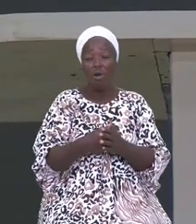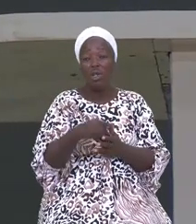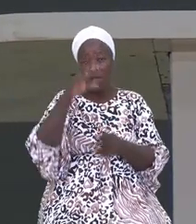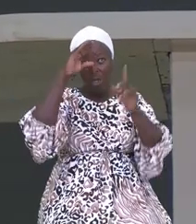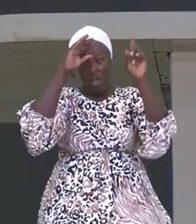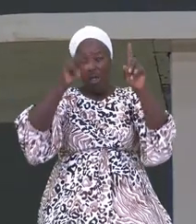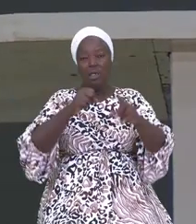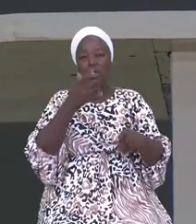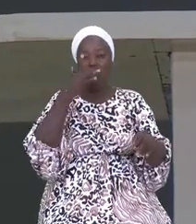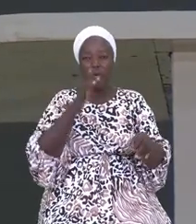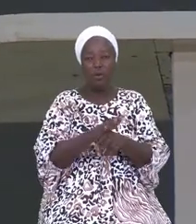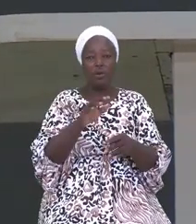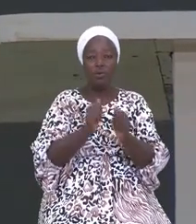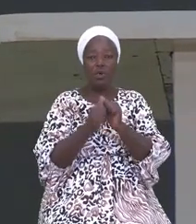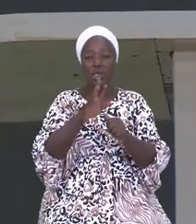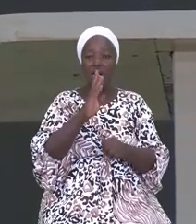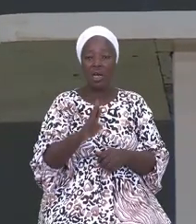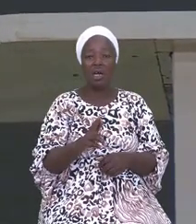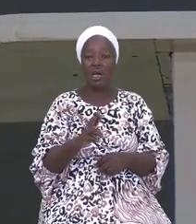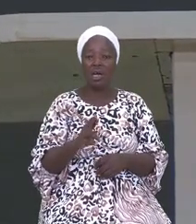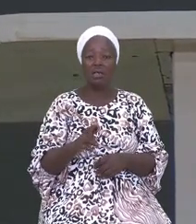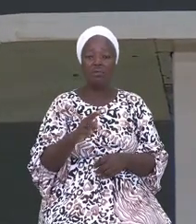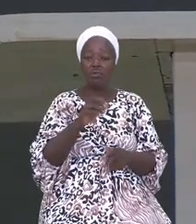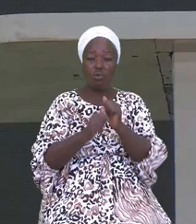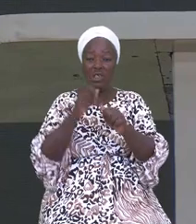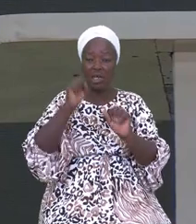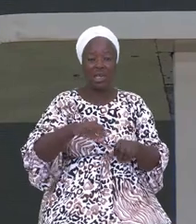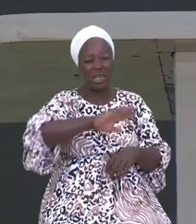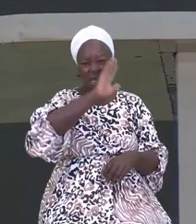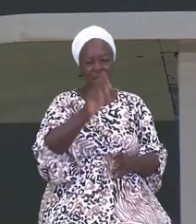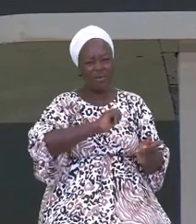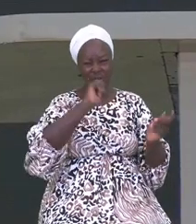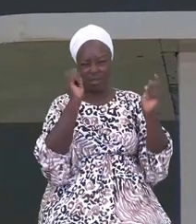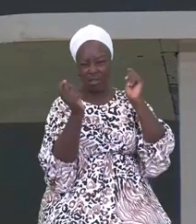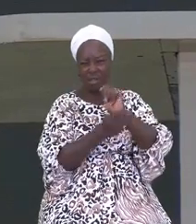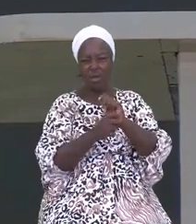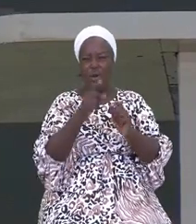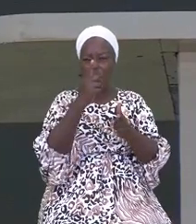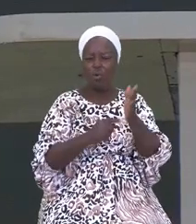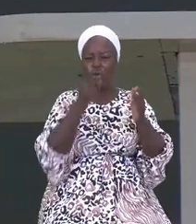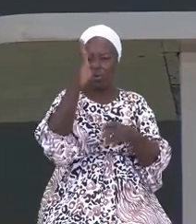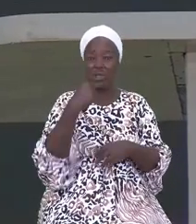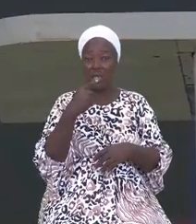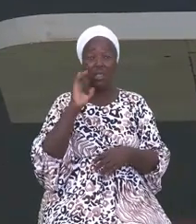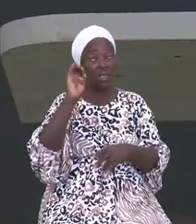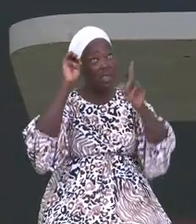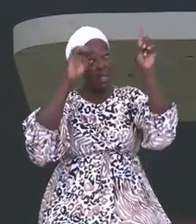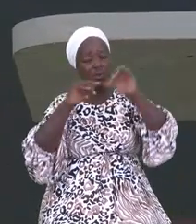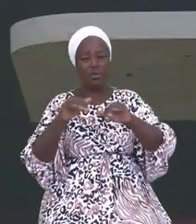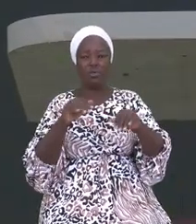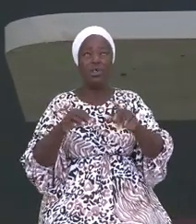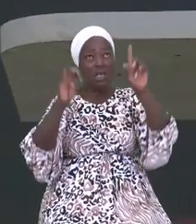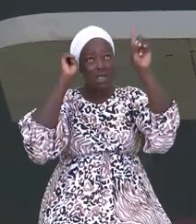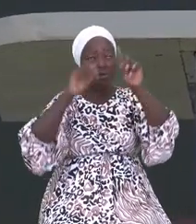immutable. Immutable, cannot change, cannot change. What God said he will do, he will do. Why don't you, in